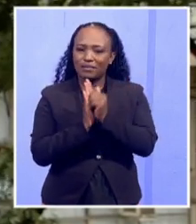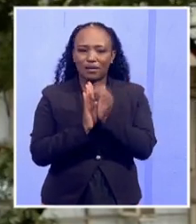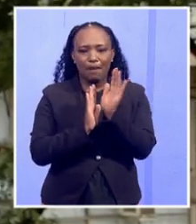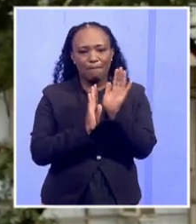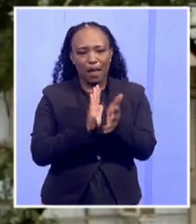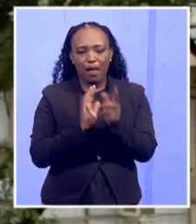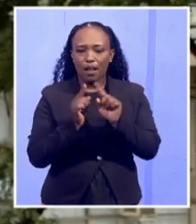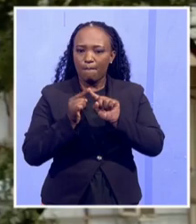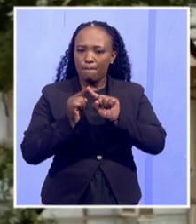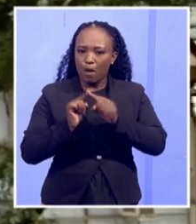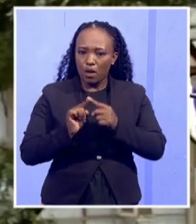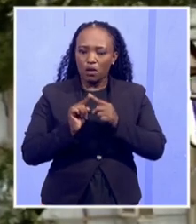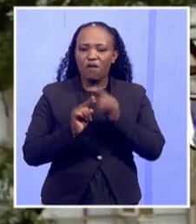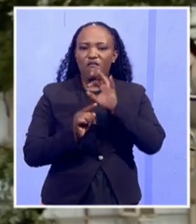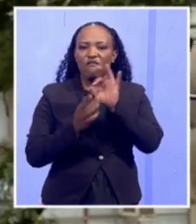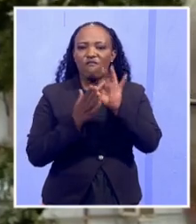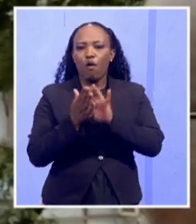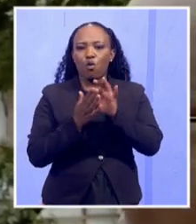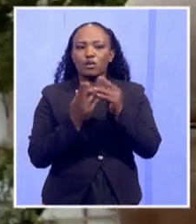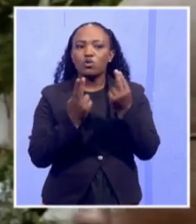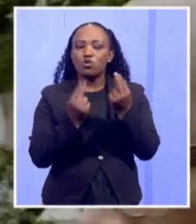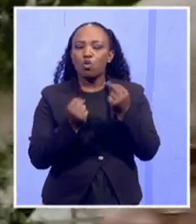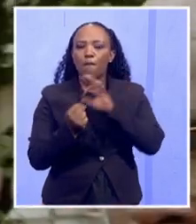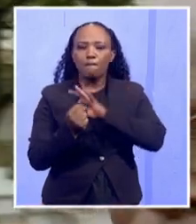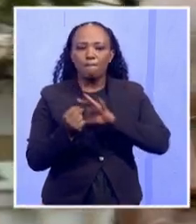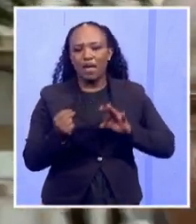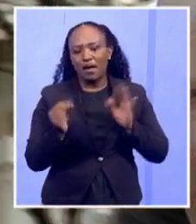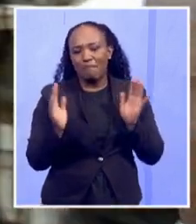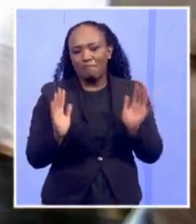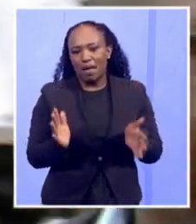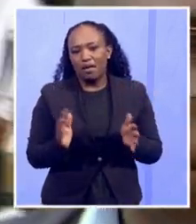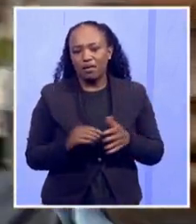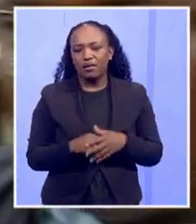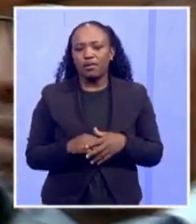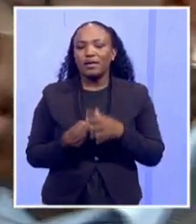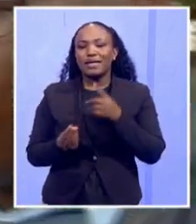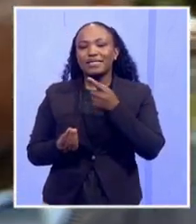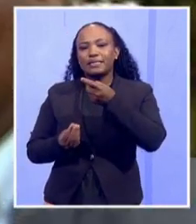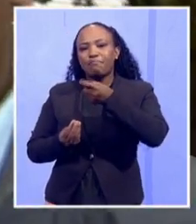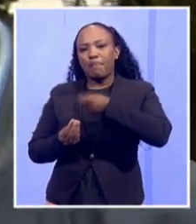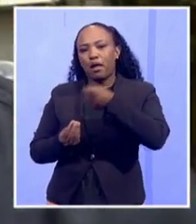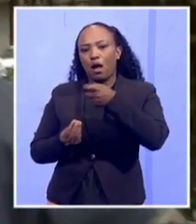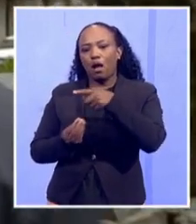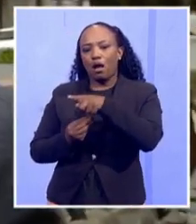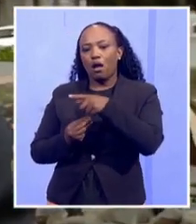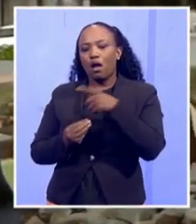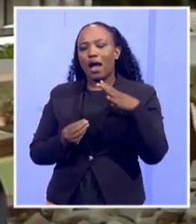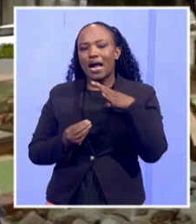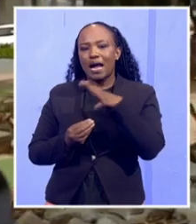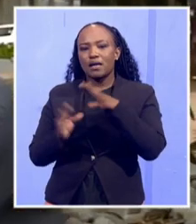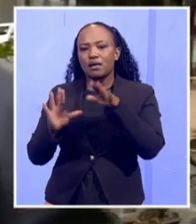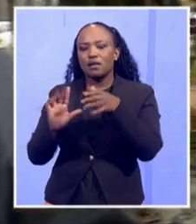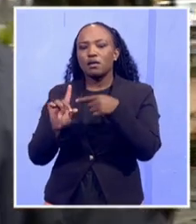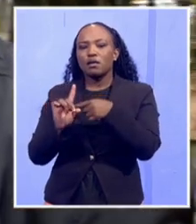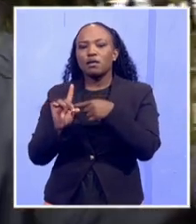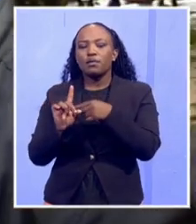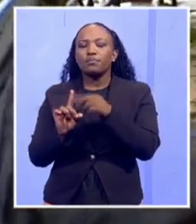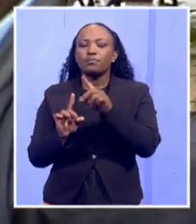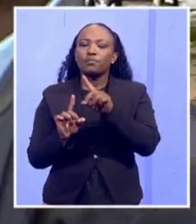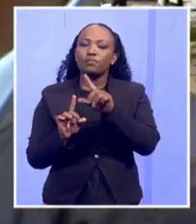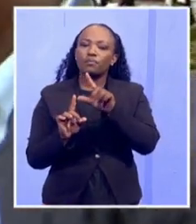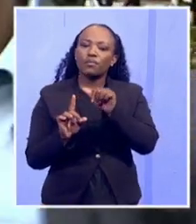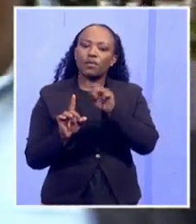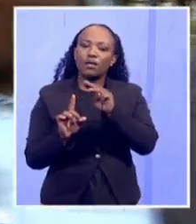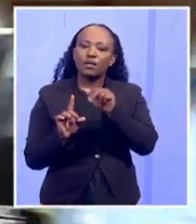is to vote for a new mayor. Nothing else. Thank you very much, Speaker. That is the Speaker of the Council, Mr. Raymond Dlamini, as we're also